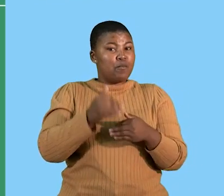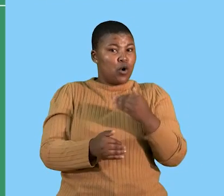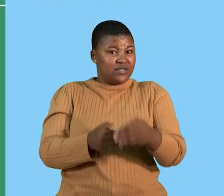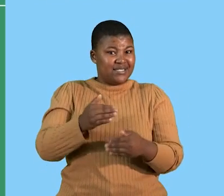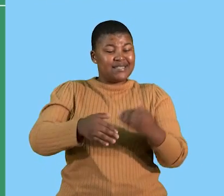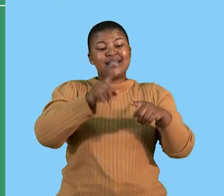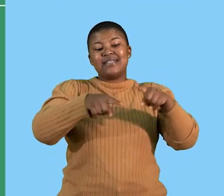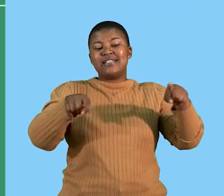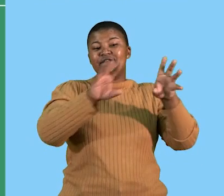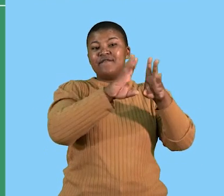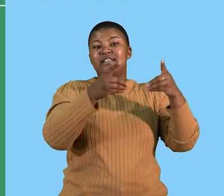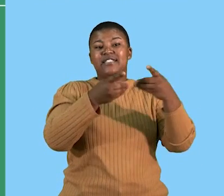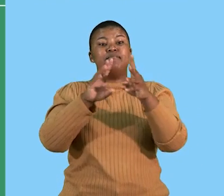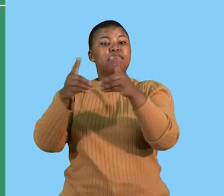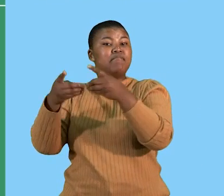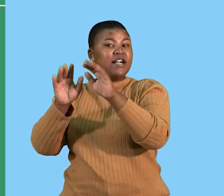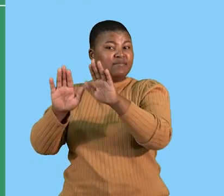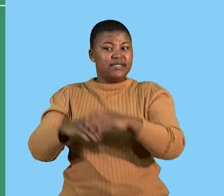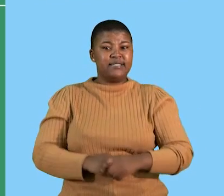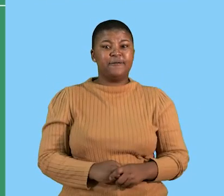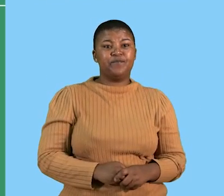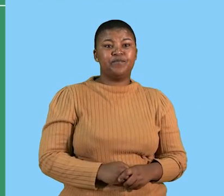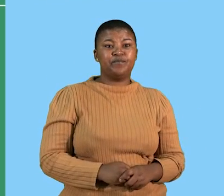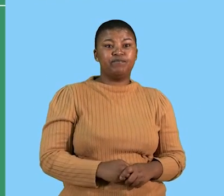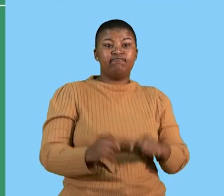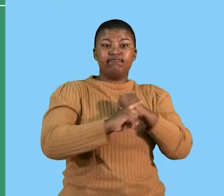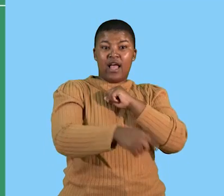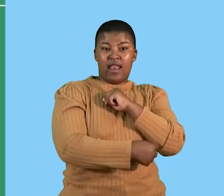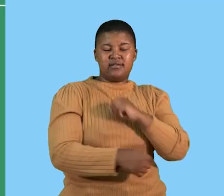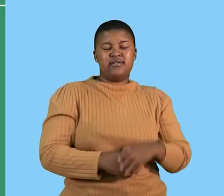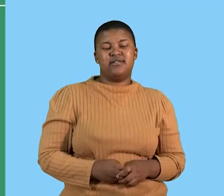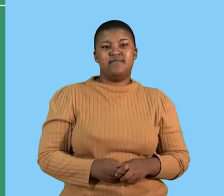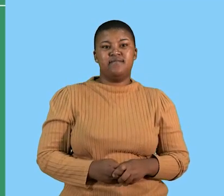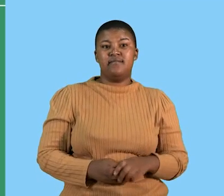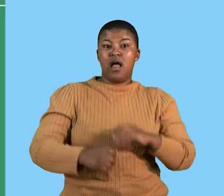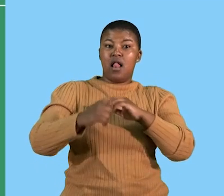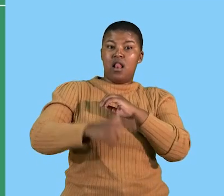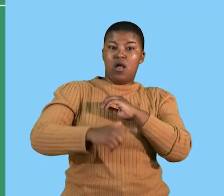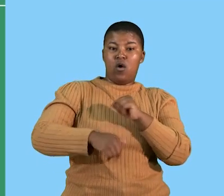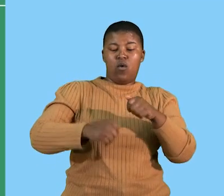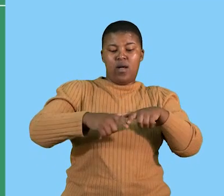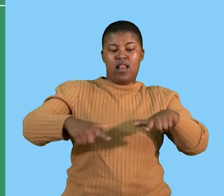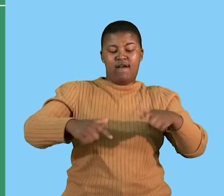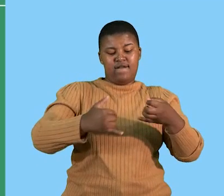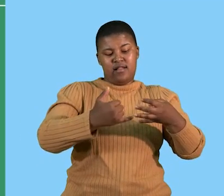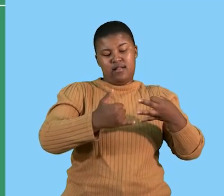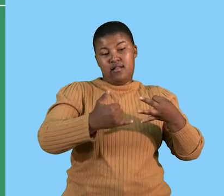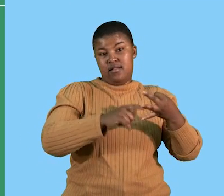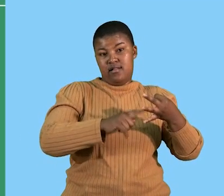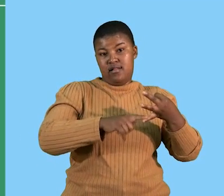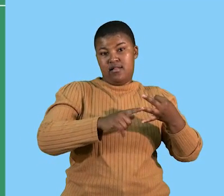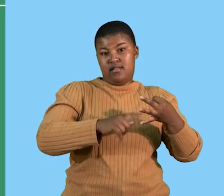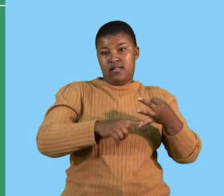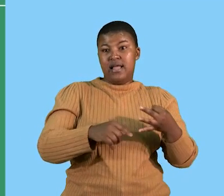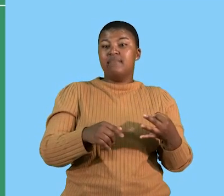various departments. Our last level of management then, our lower level of management, they will then take